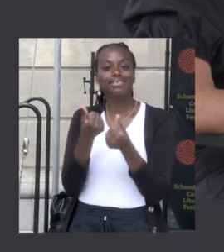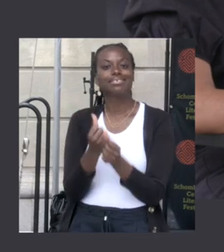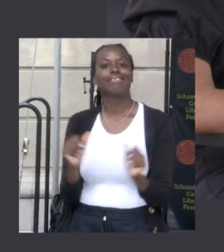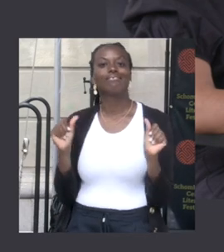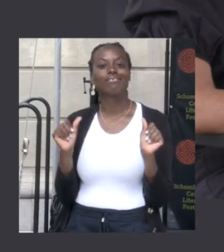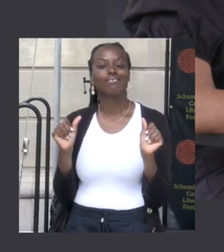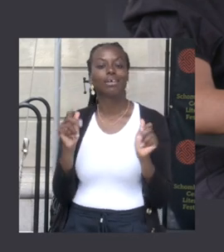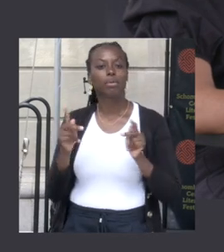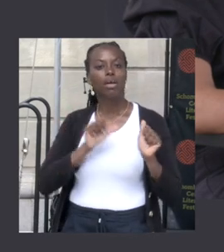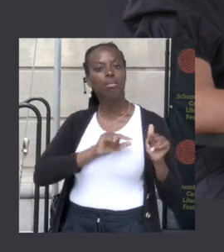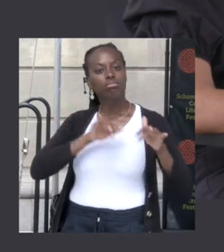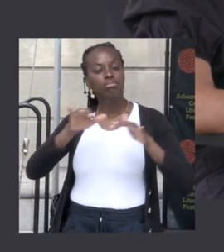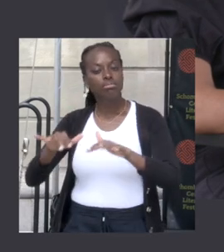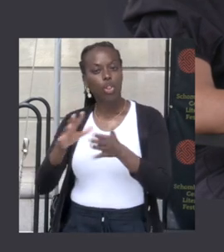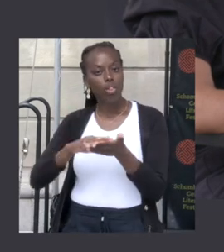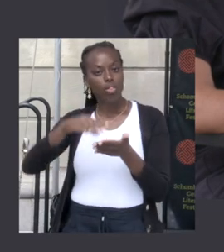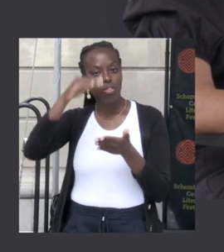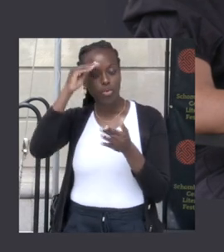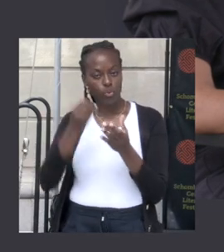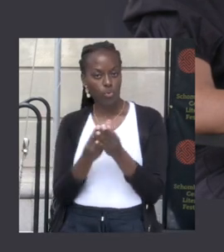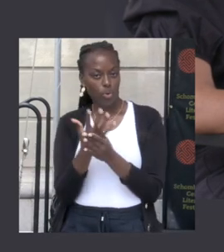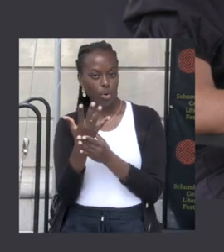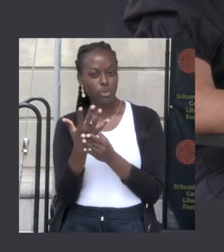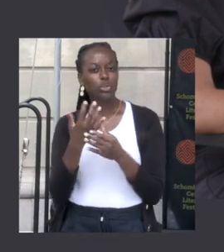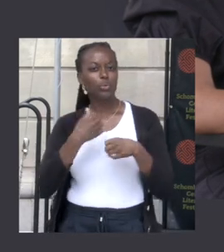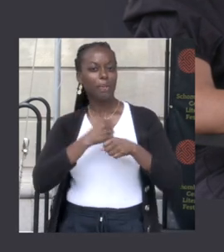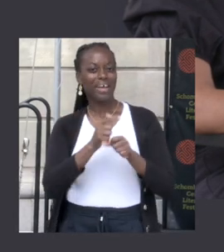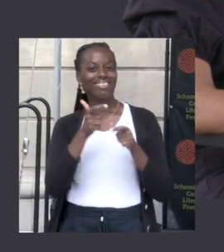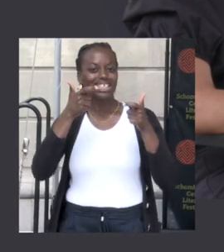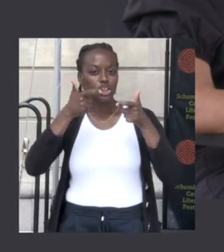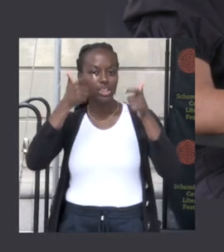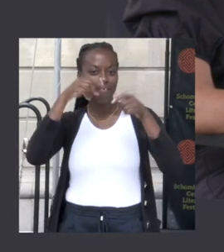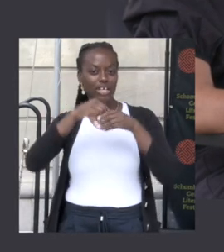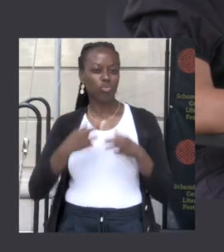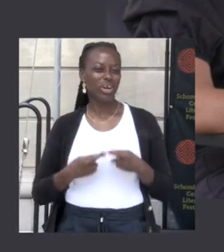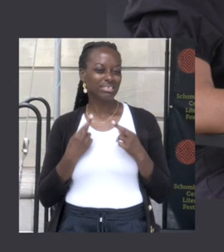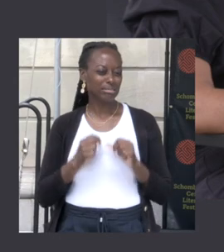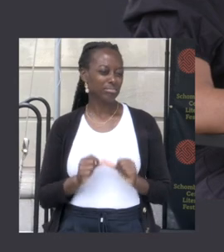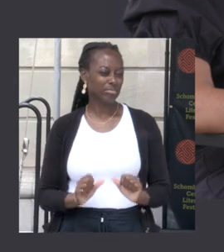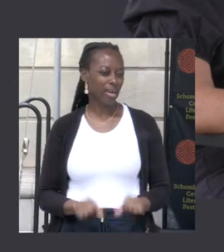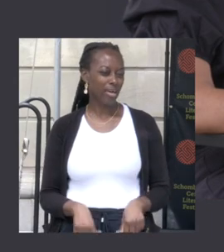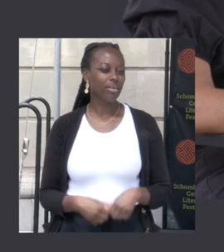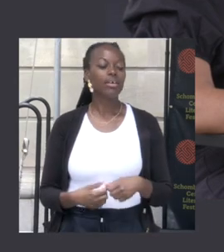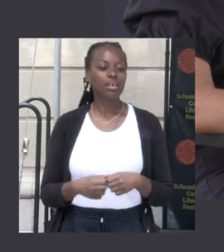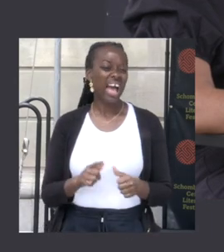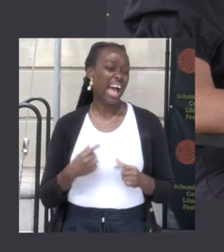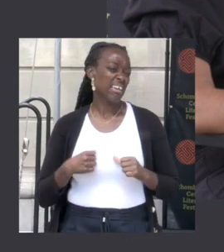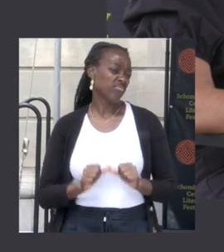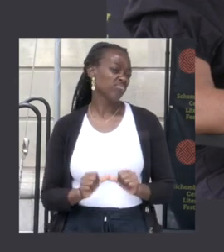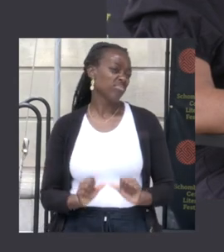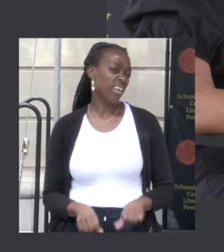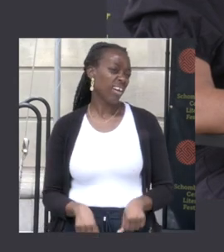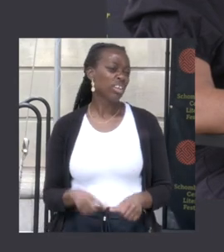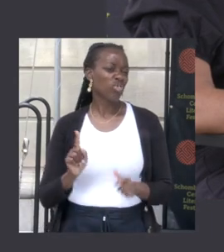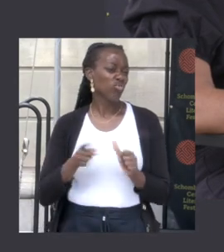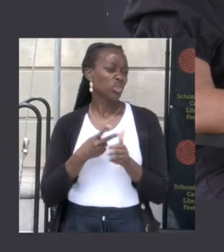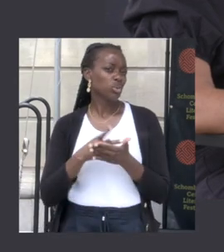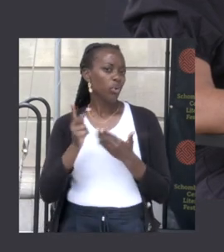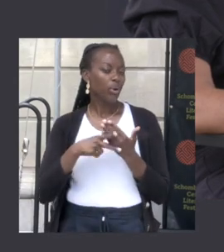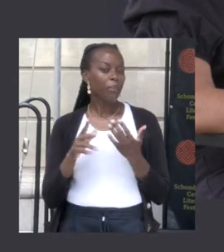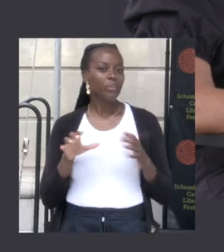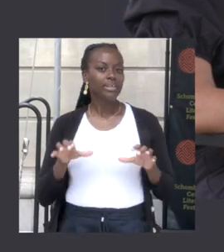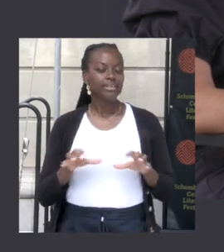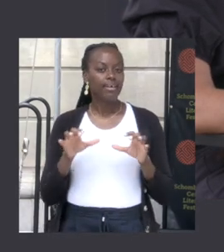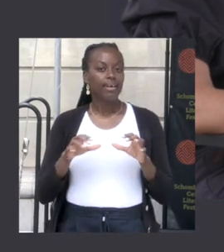can come learn and grow. And so we created this Chef in Residence program. The first program we did, and I was very intentional about this, was a